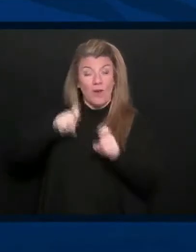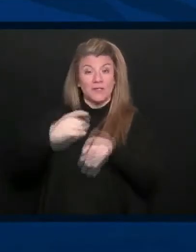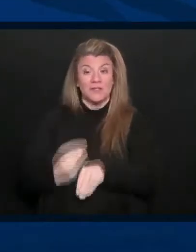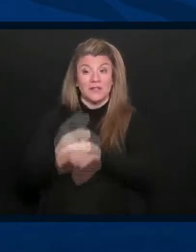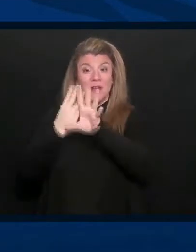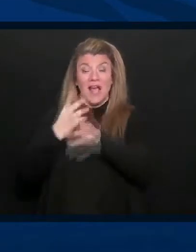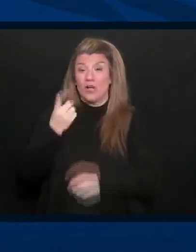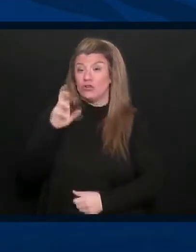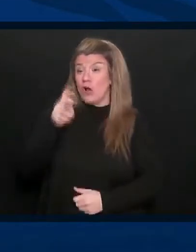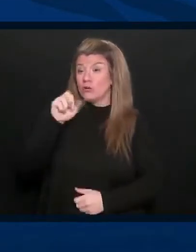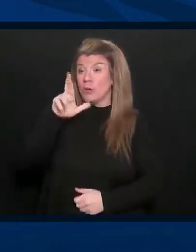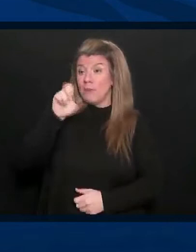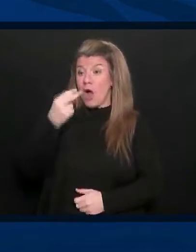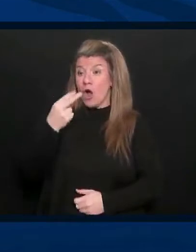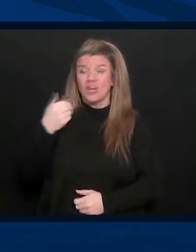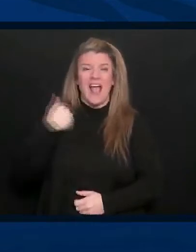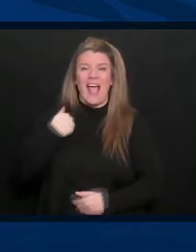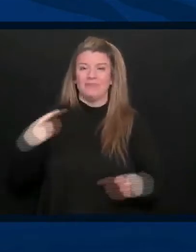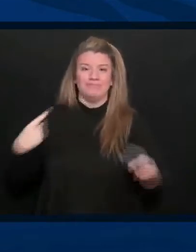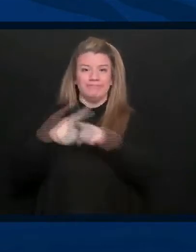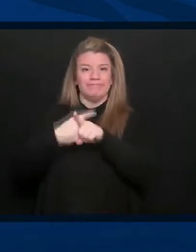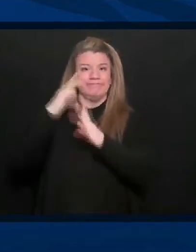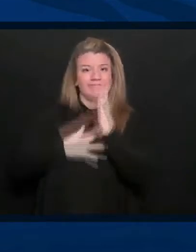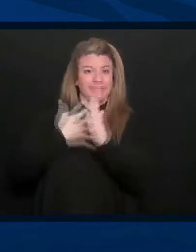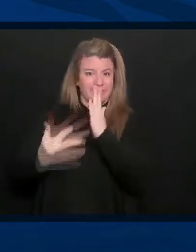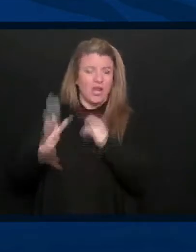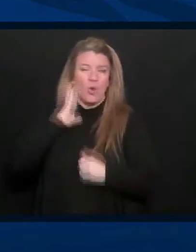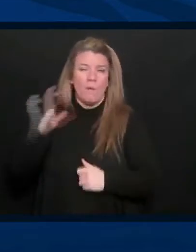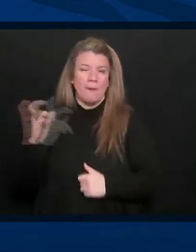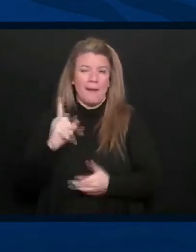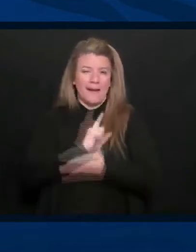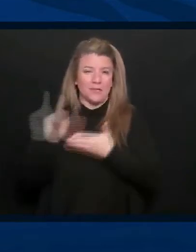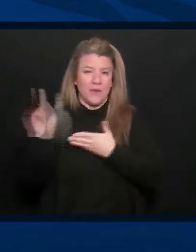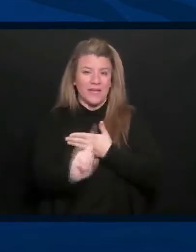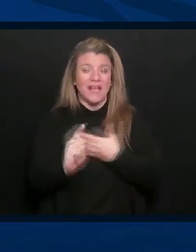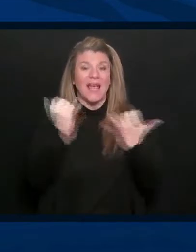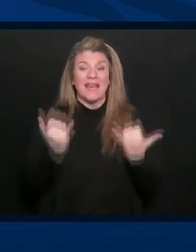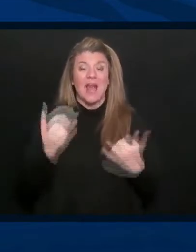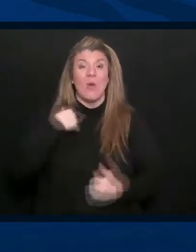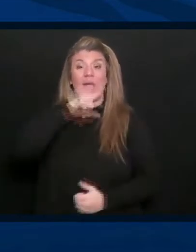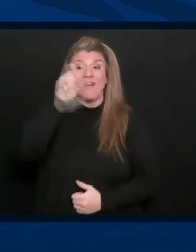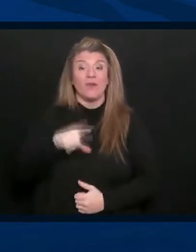Marsh, our coronavirus czar, had a prior engagement, and he will rejoin us next week. We'll now go to questions from